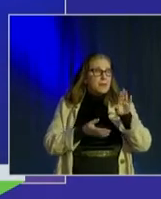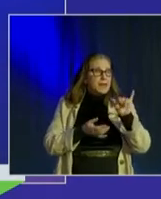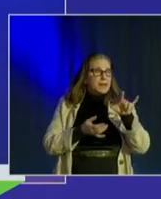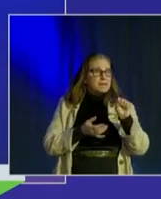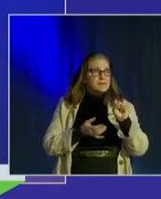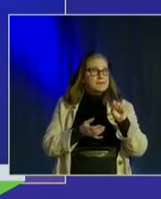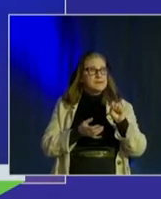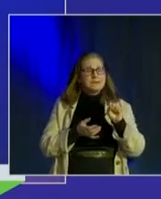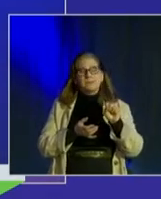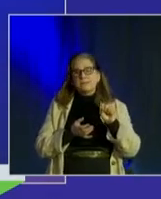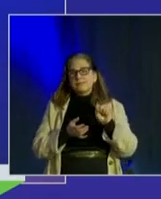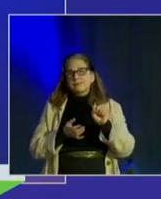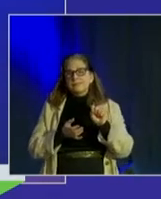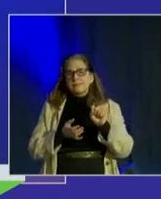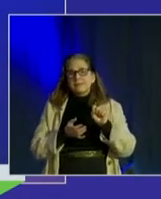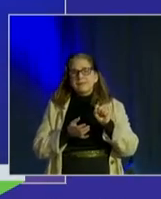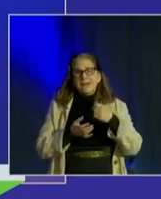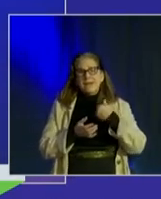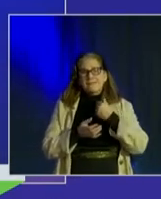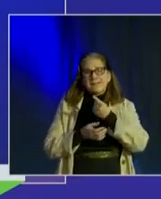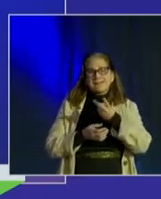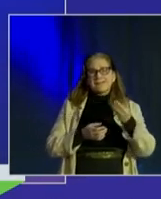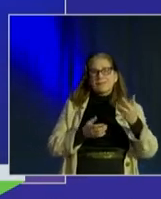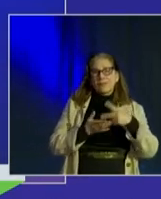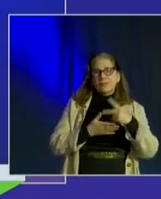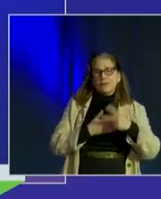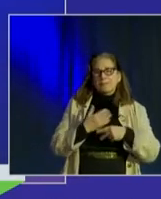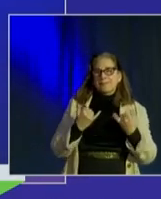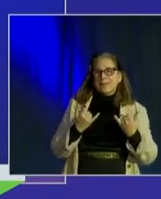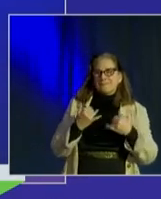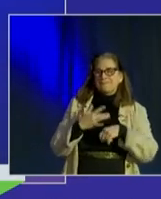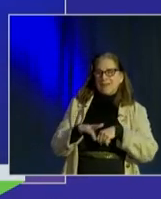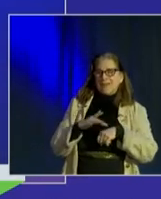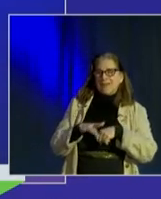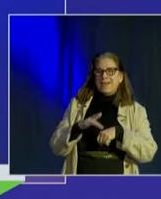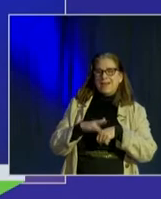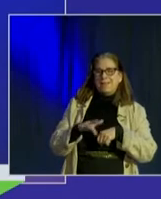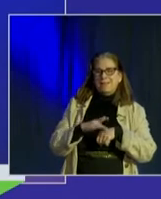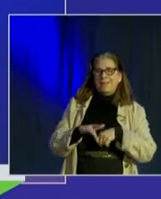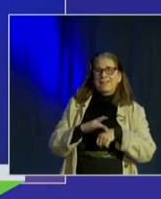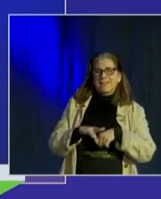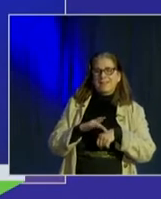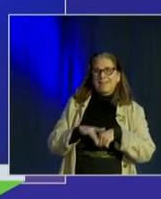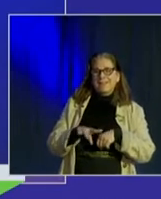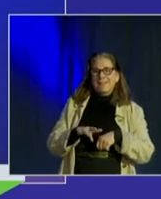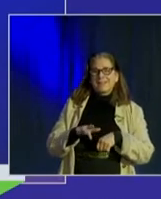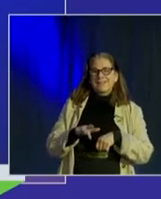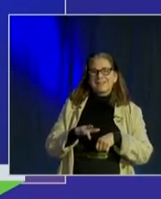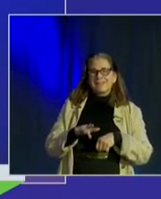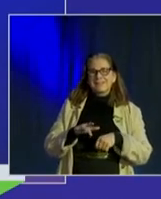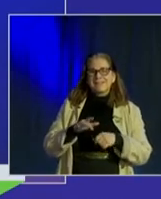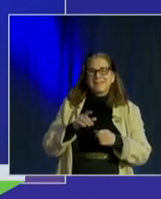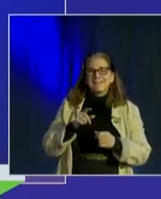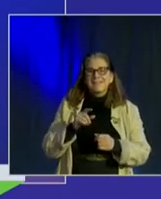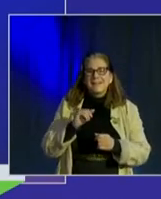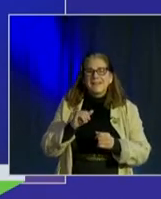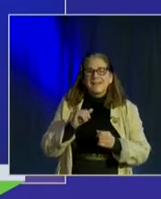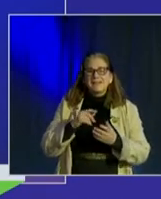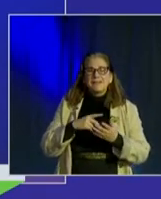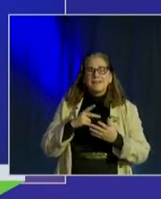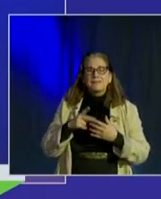that are on the street now, and both of these programs are being